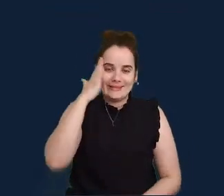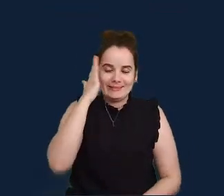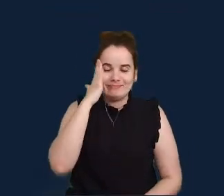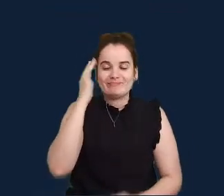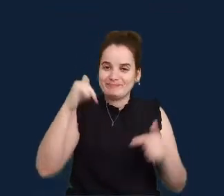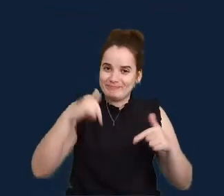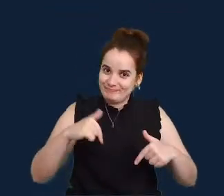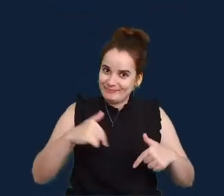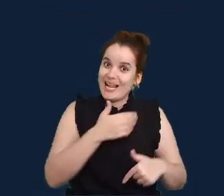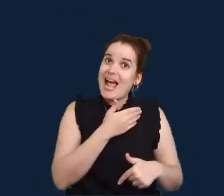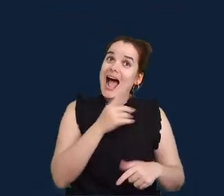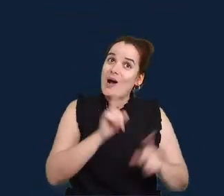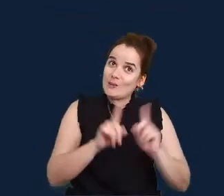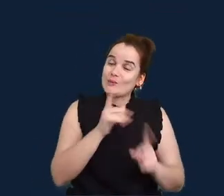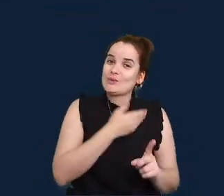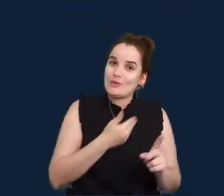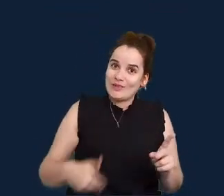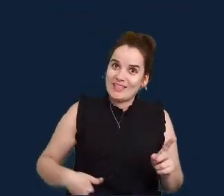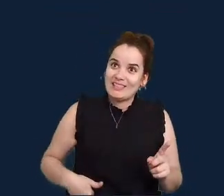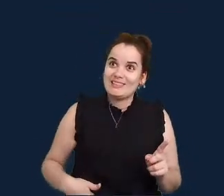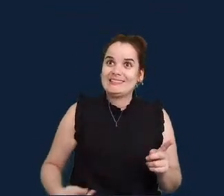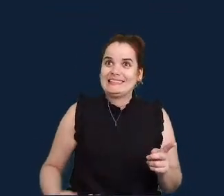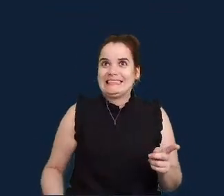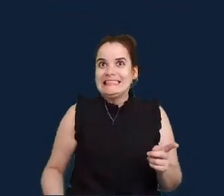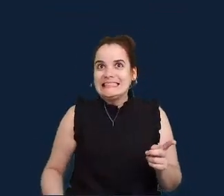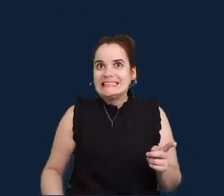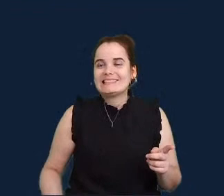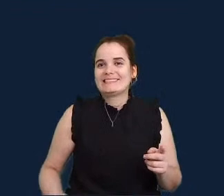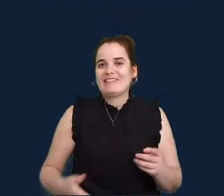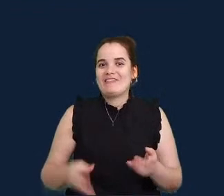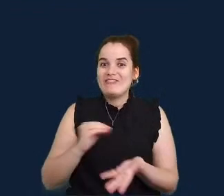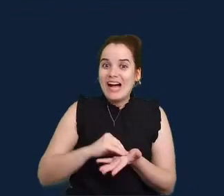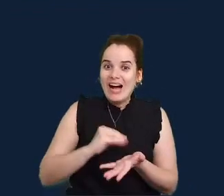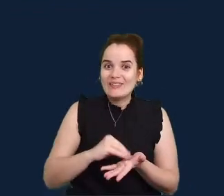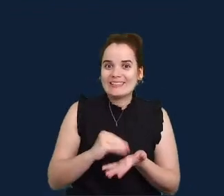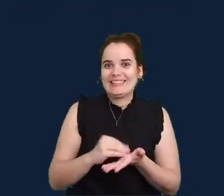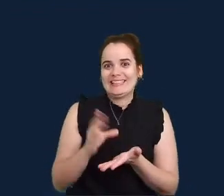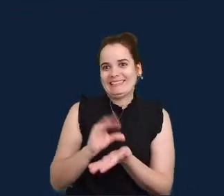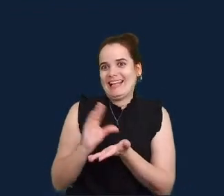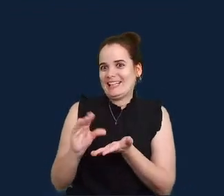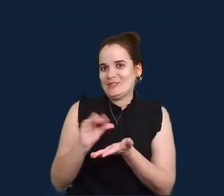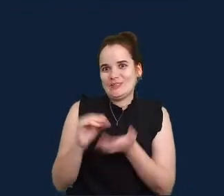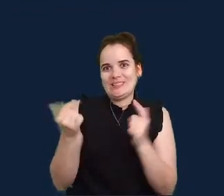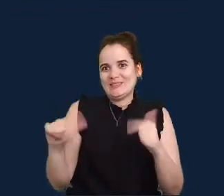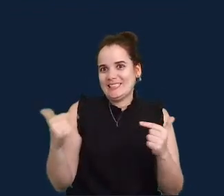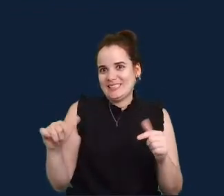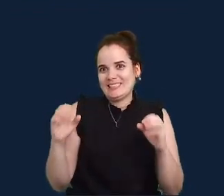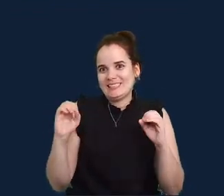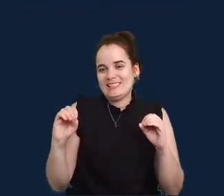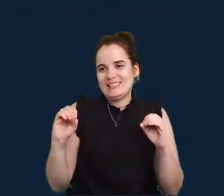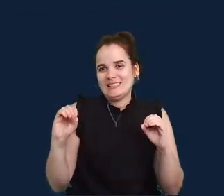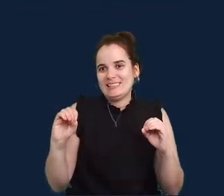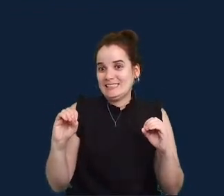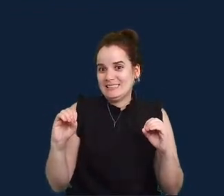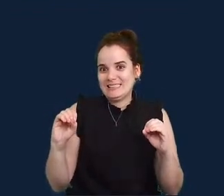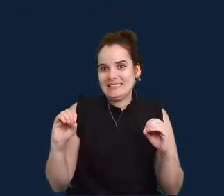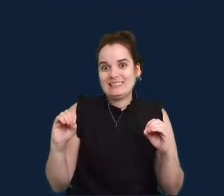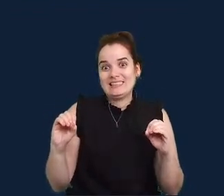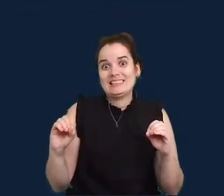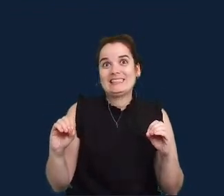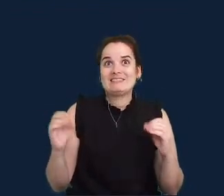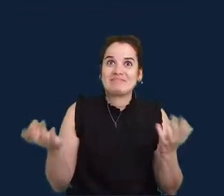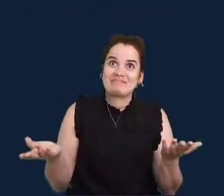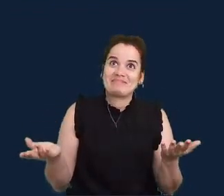the download button to get a spreadsheet. So at least some progress, some ray of hope.